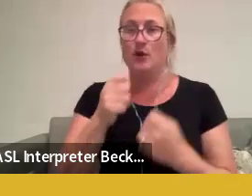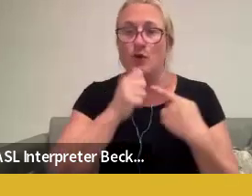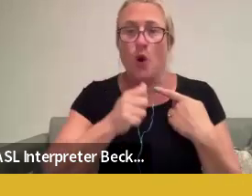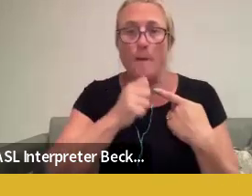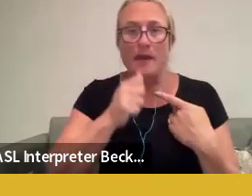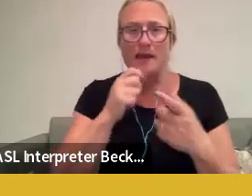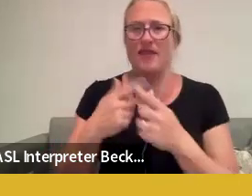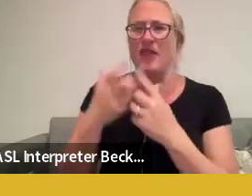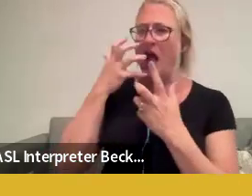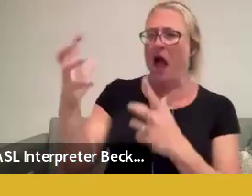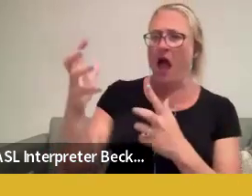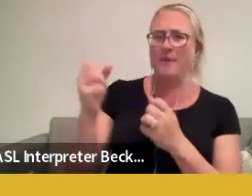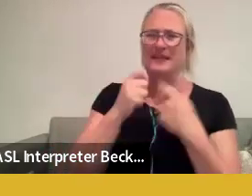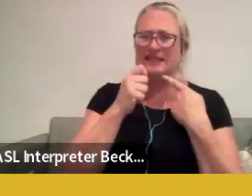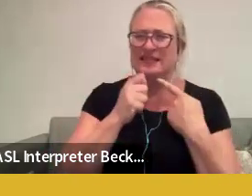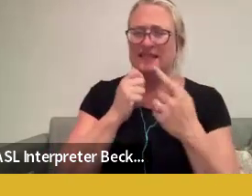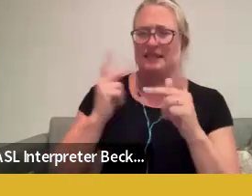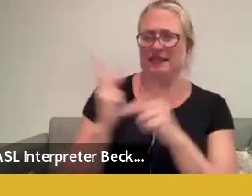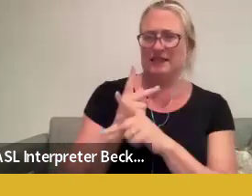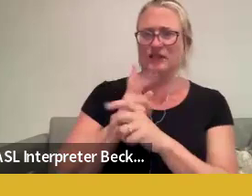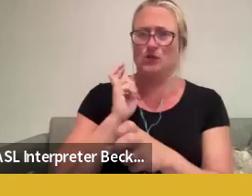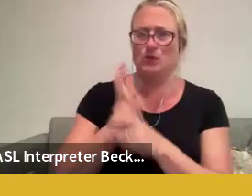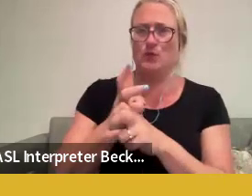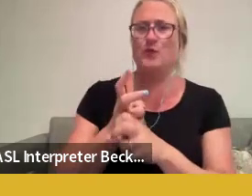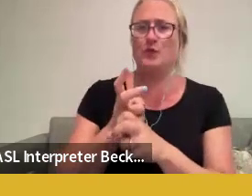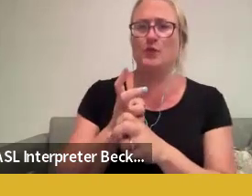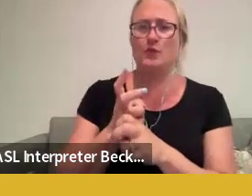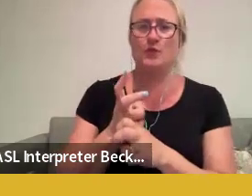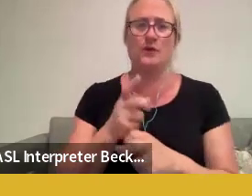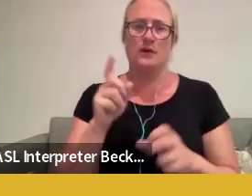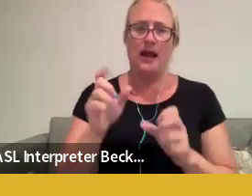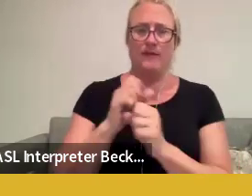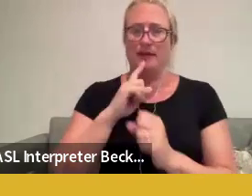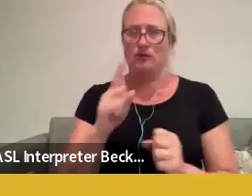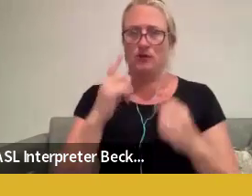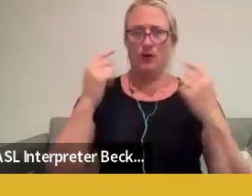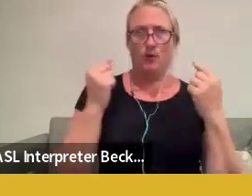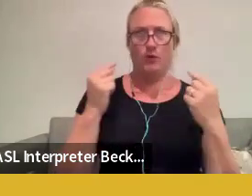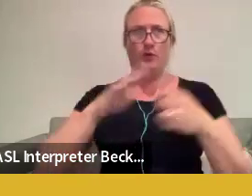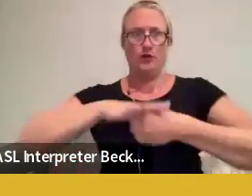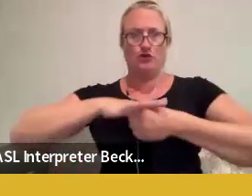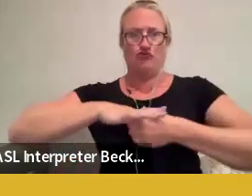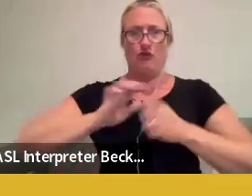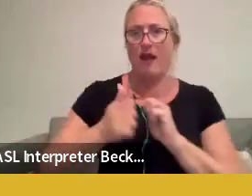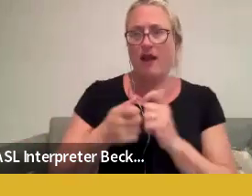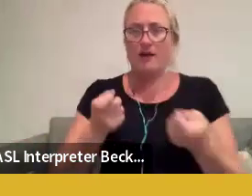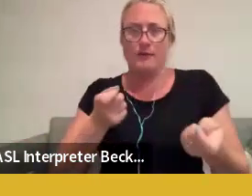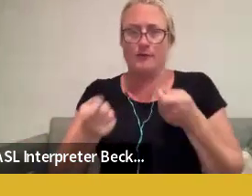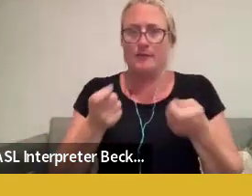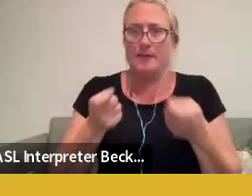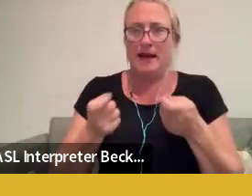when things are all awry can be especially difficult. So you want to make sure you have strategies for stress